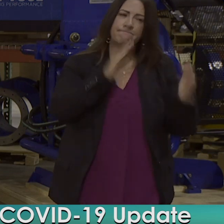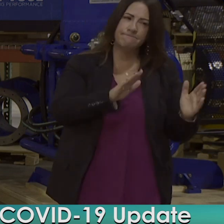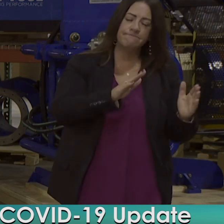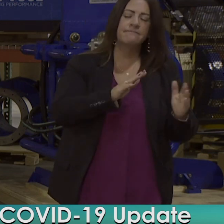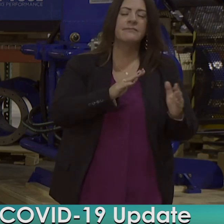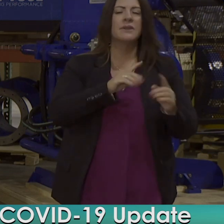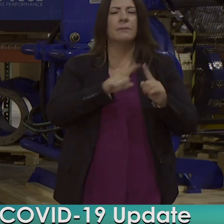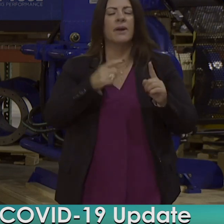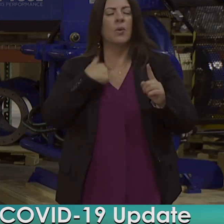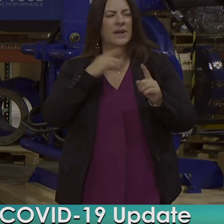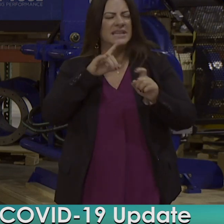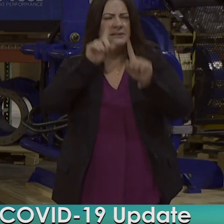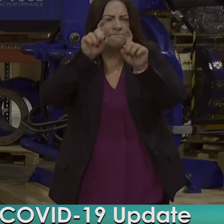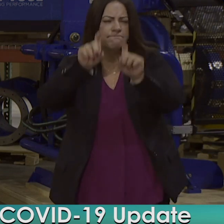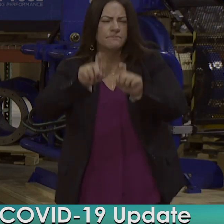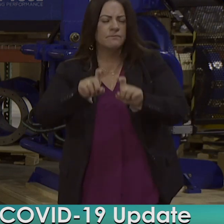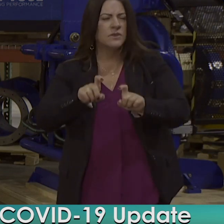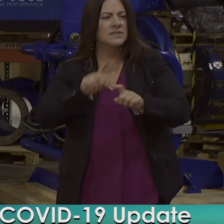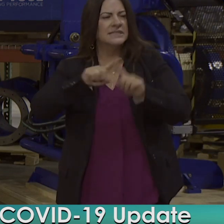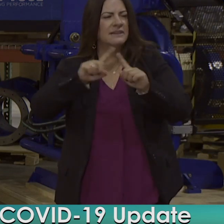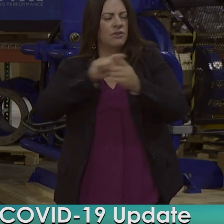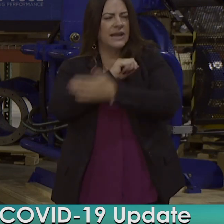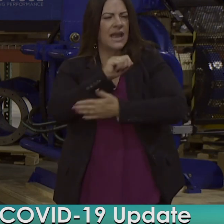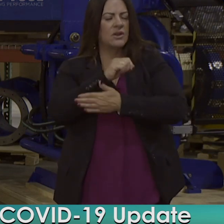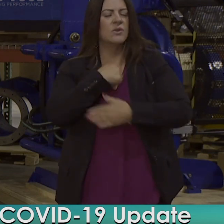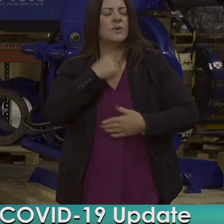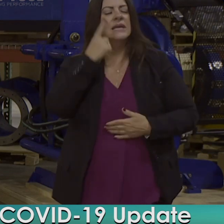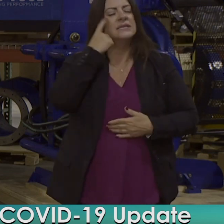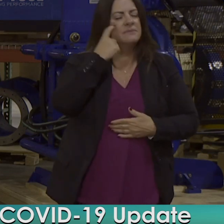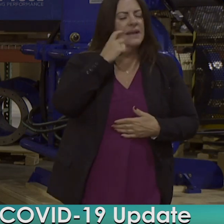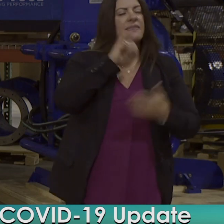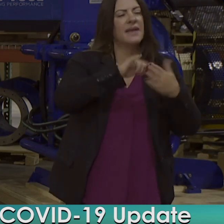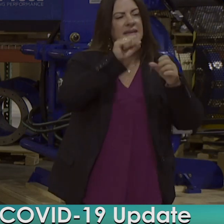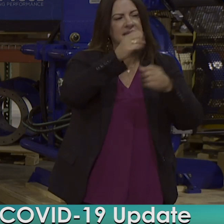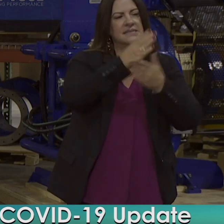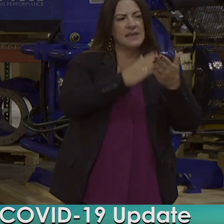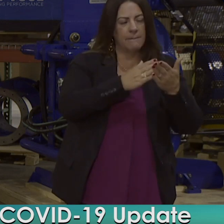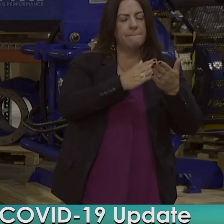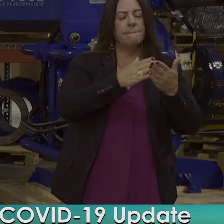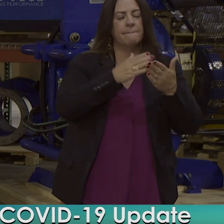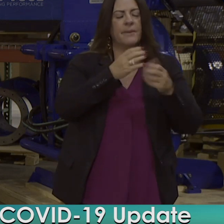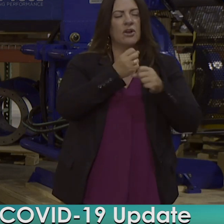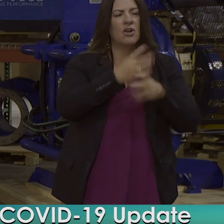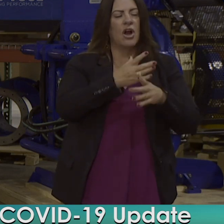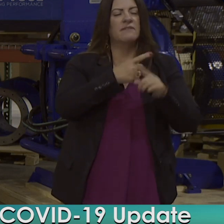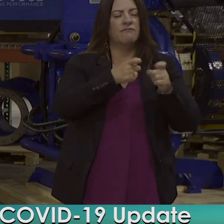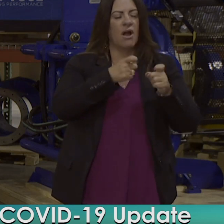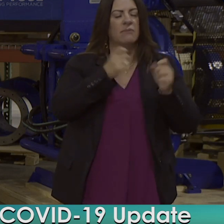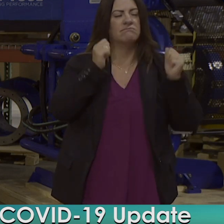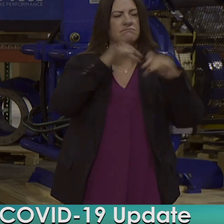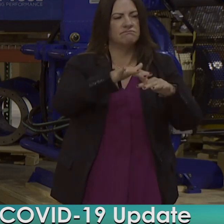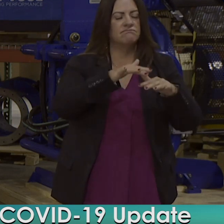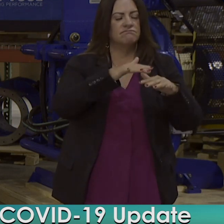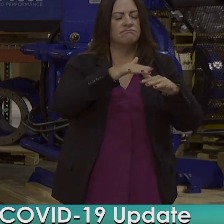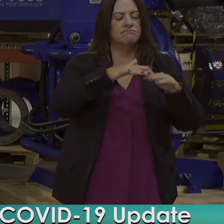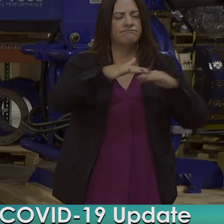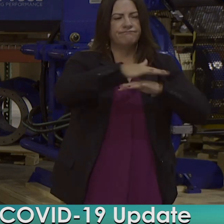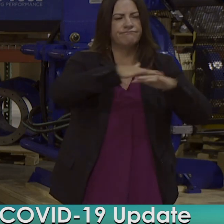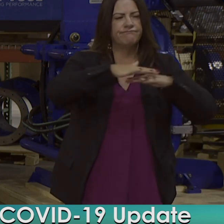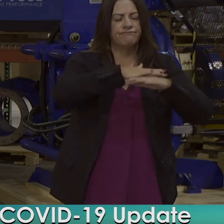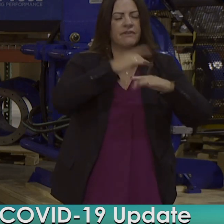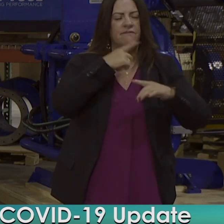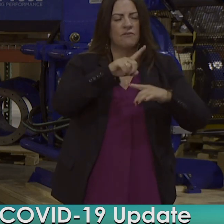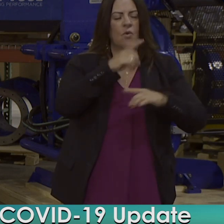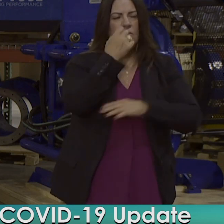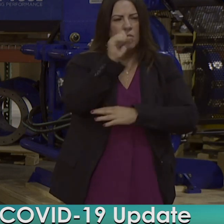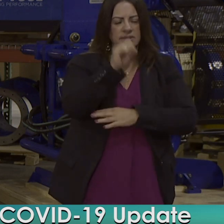speaking with our counties that we do think it is a contributor. Of course, it is difficult to tease out exactly because at the same time that people were